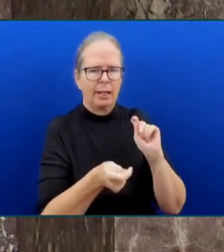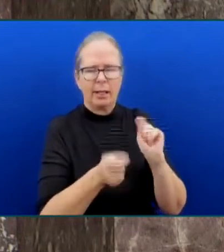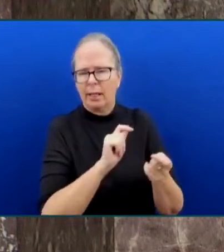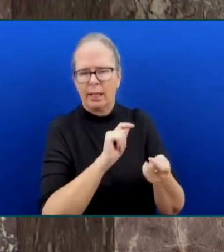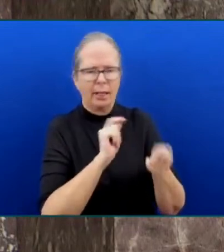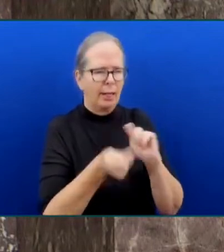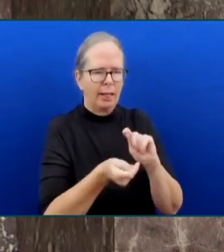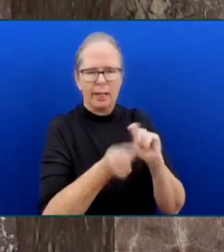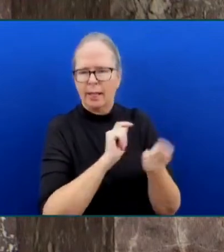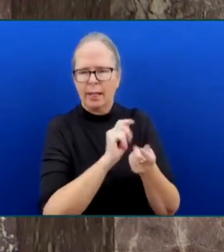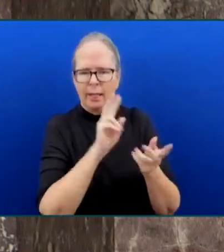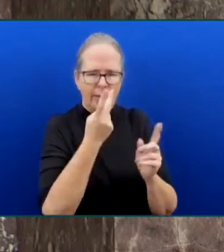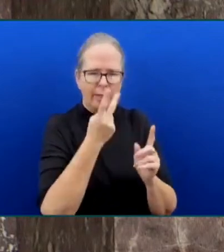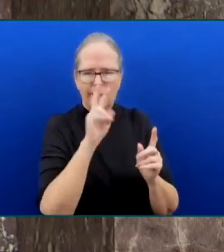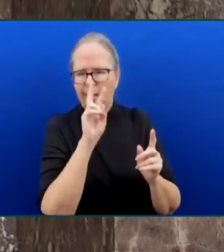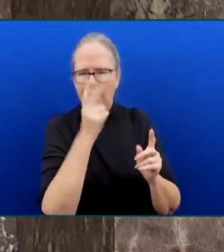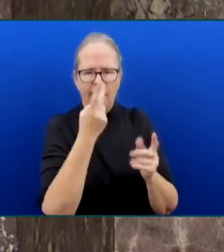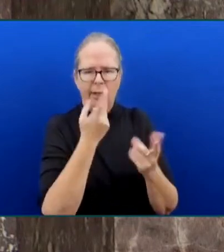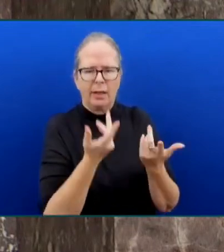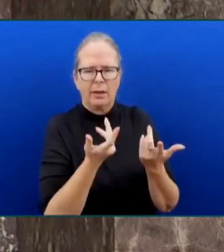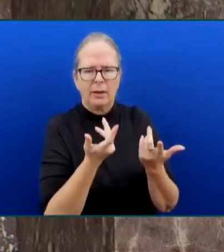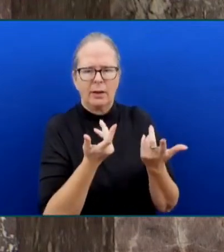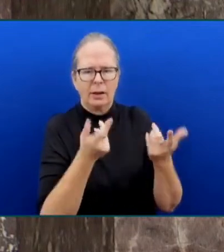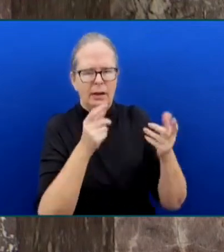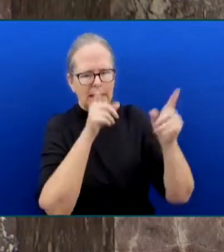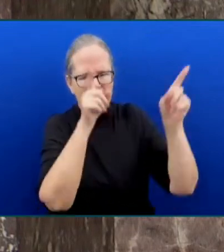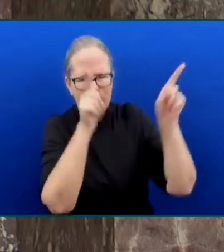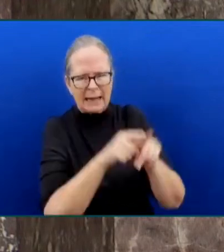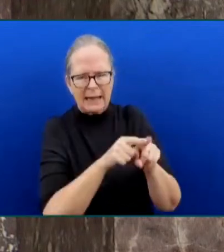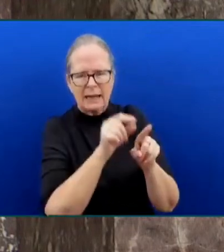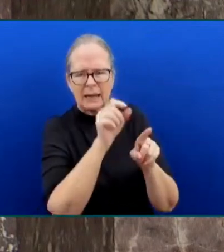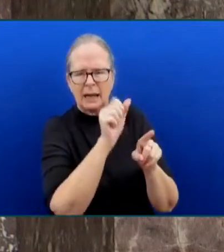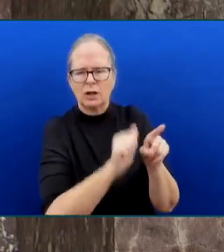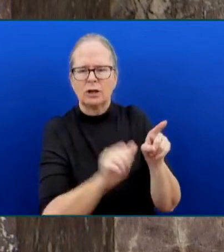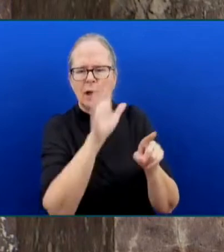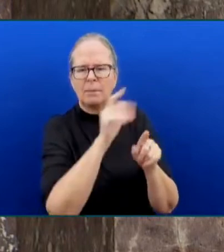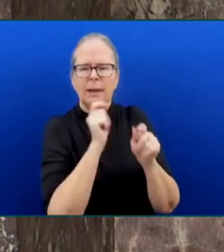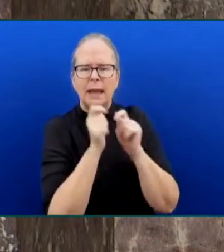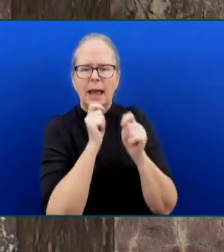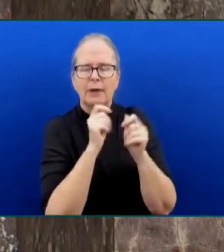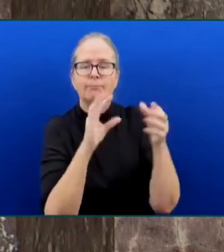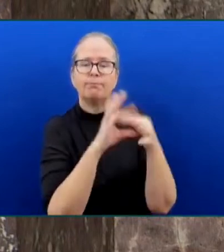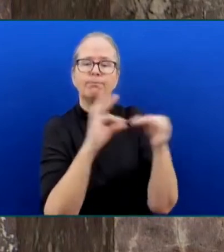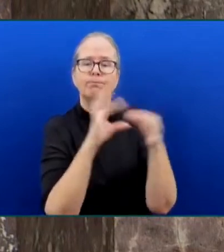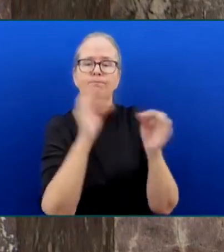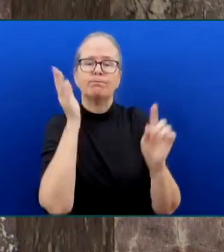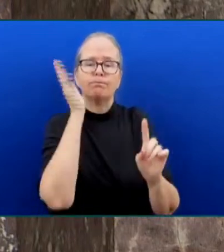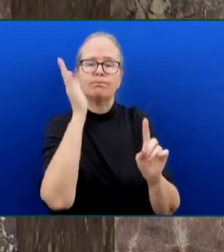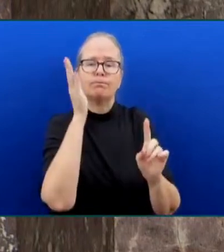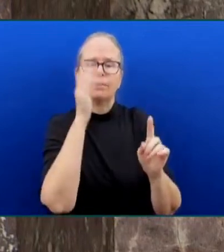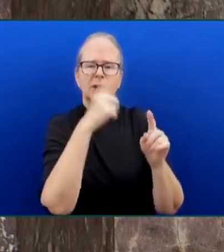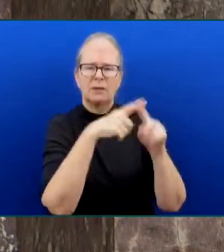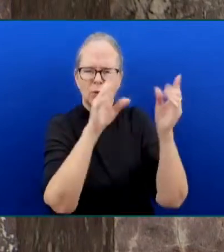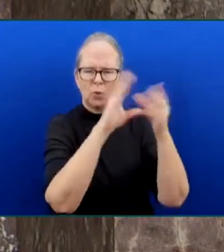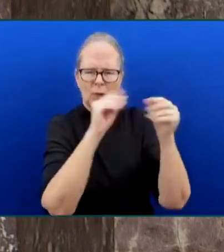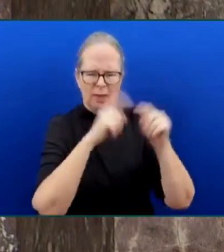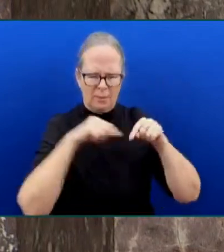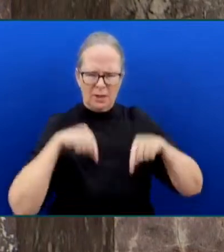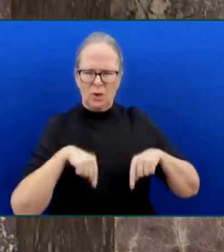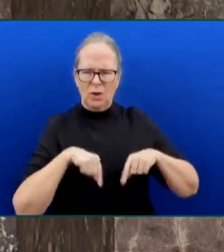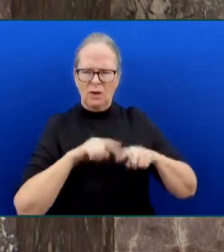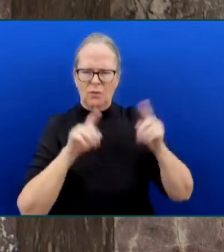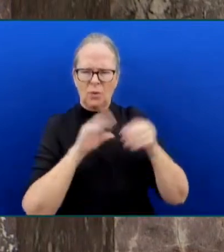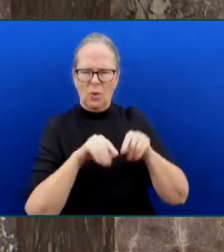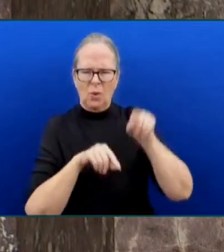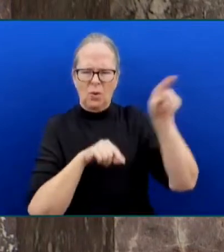doing something different. Short-term legislation, Honourable Speaker, voting in favour of it, and then the Conservatives vote against it, and then